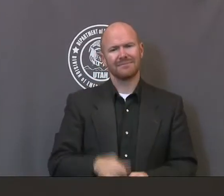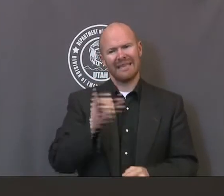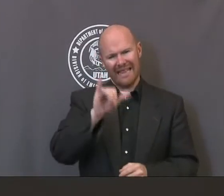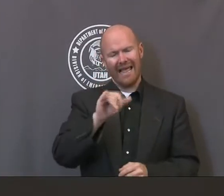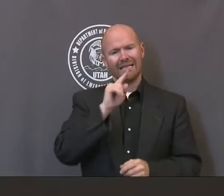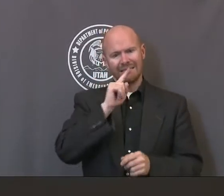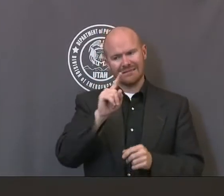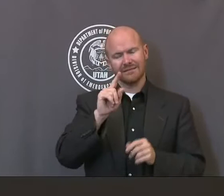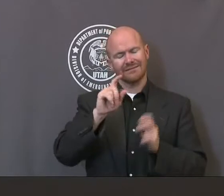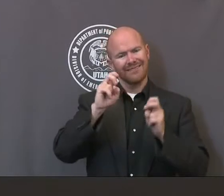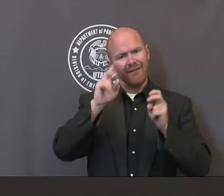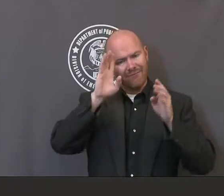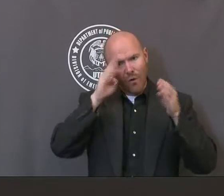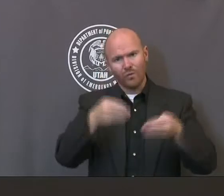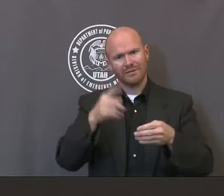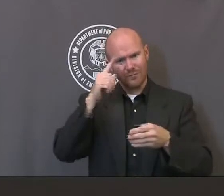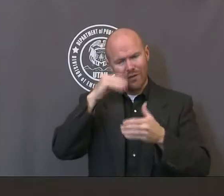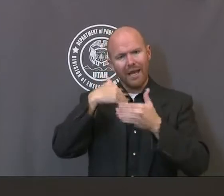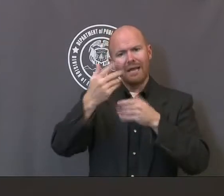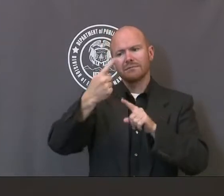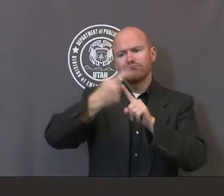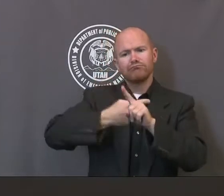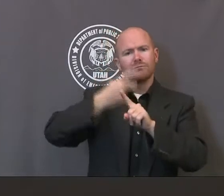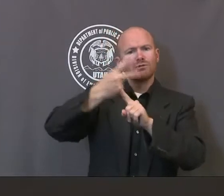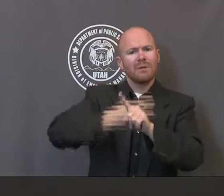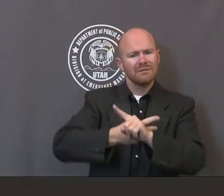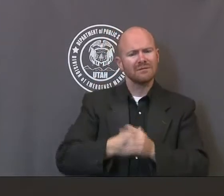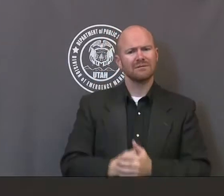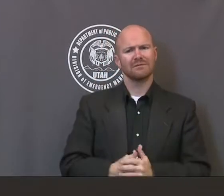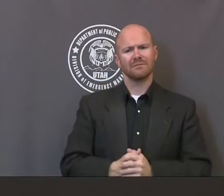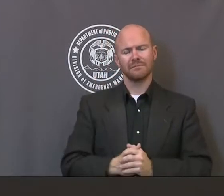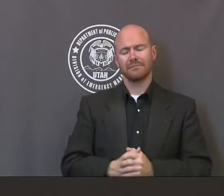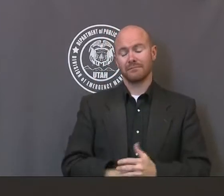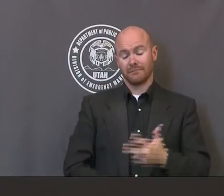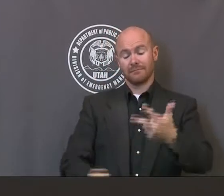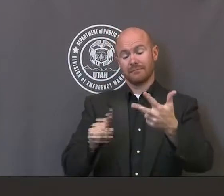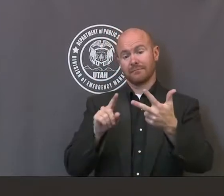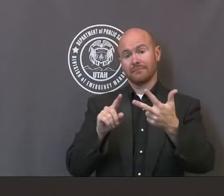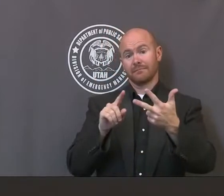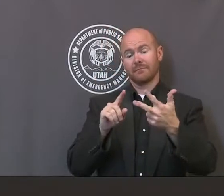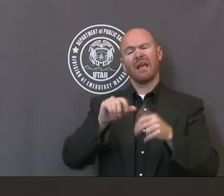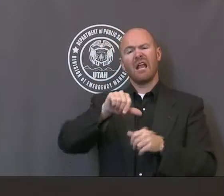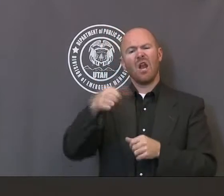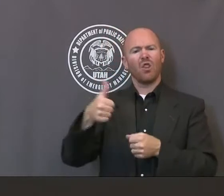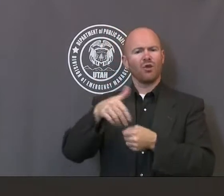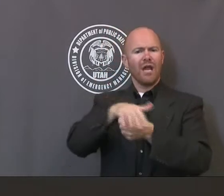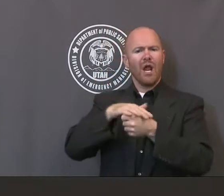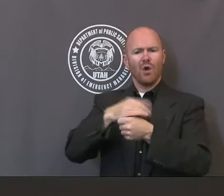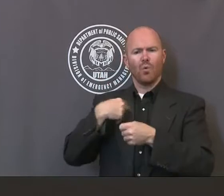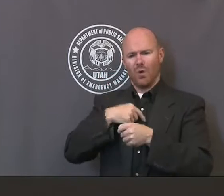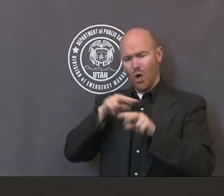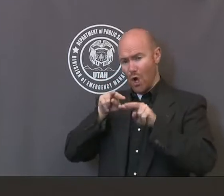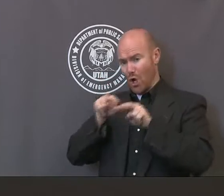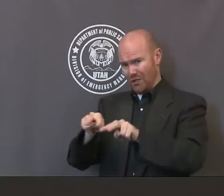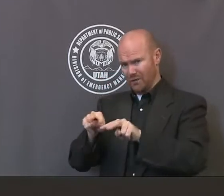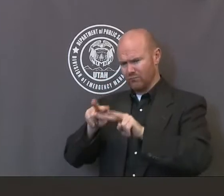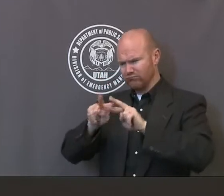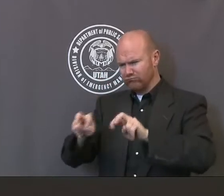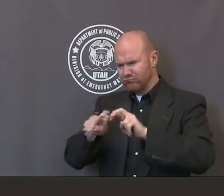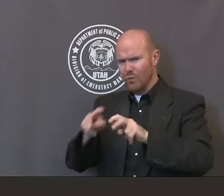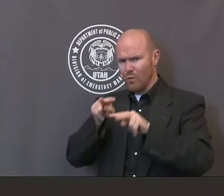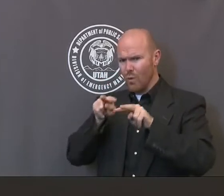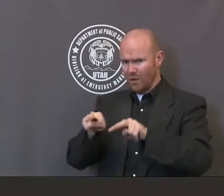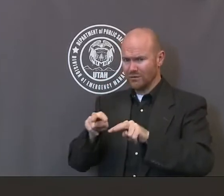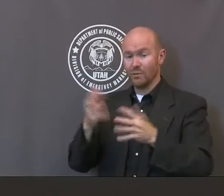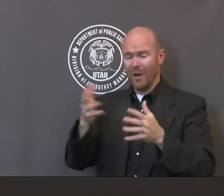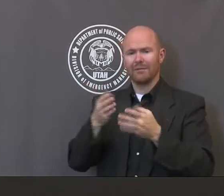of focus for this new system. A third area in the new system places the following restrictions and recommendations on